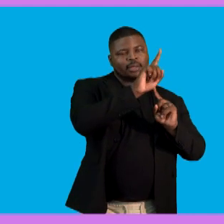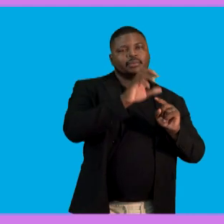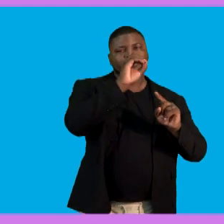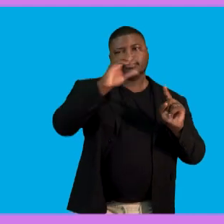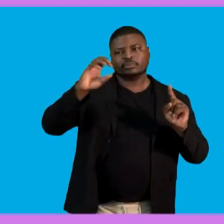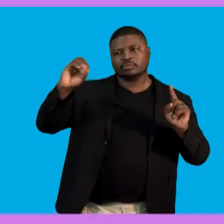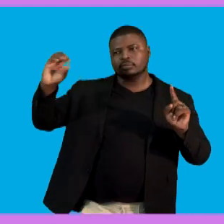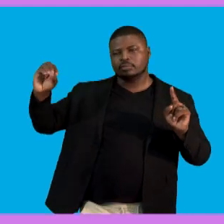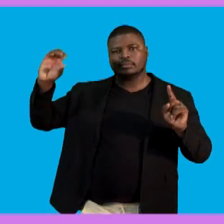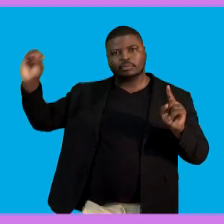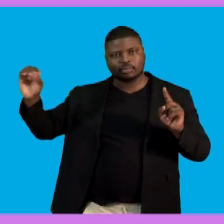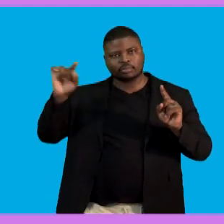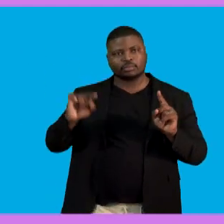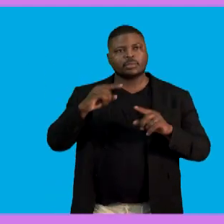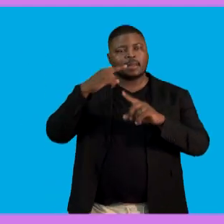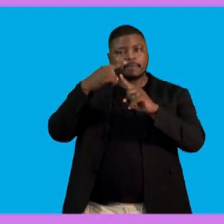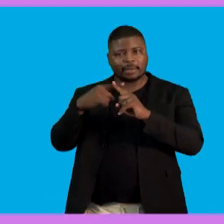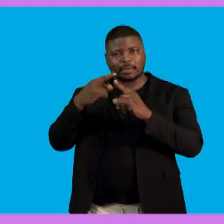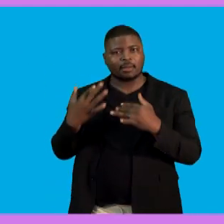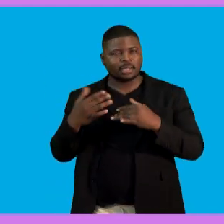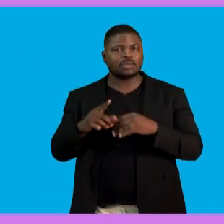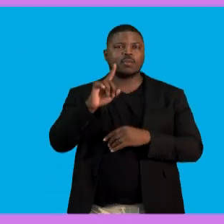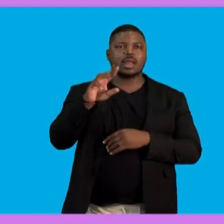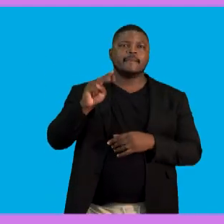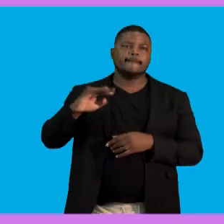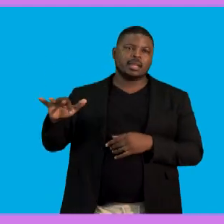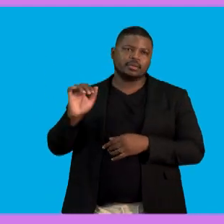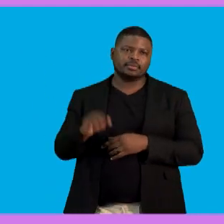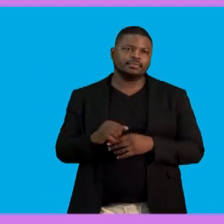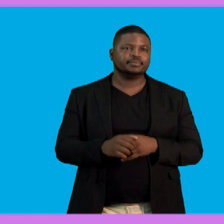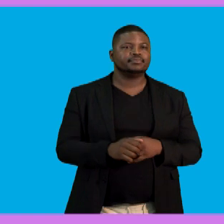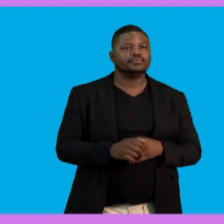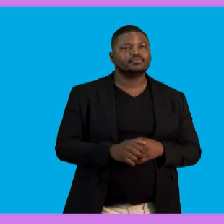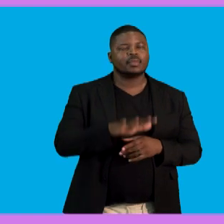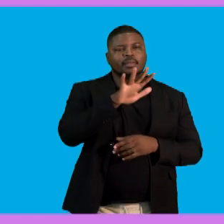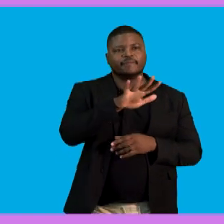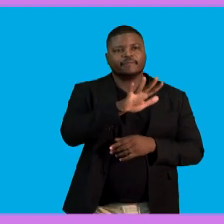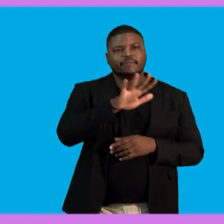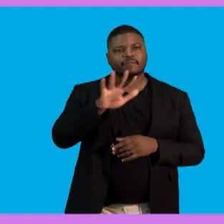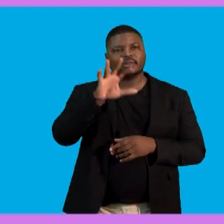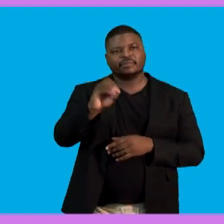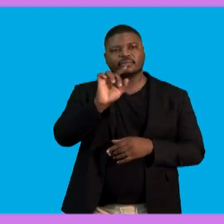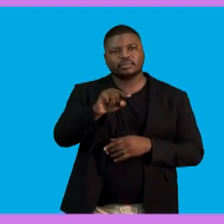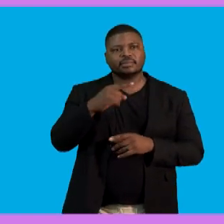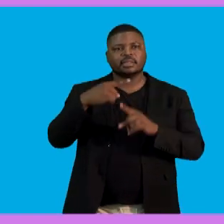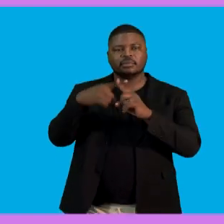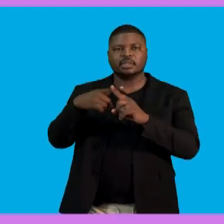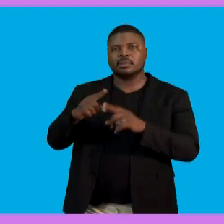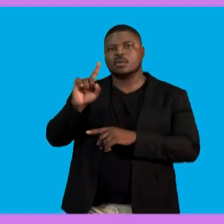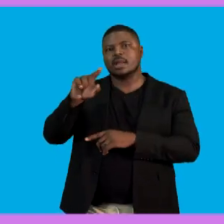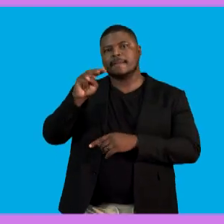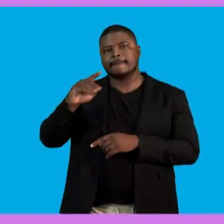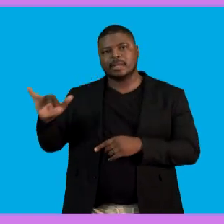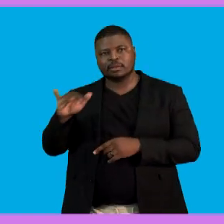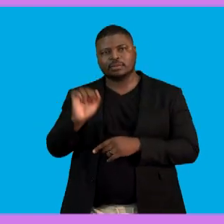we are going. So this time around we are multiplying by a million. So we'll say 550 multiplied by